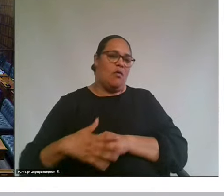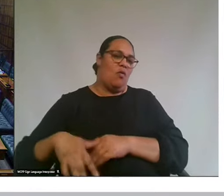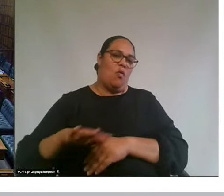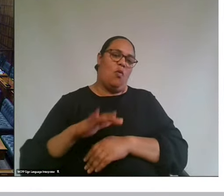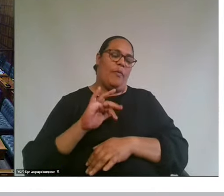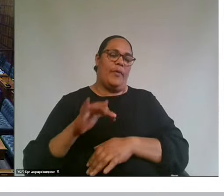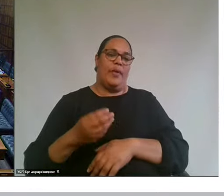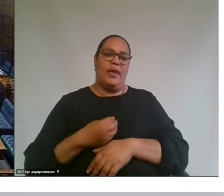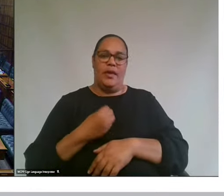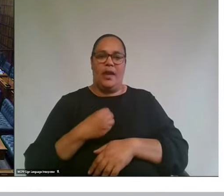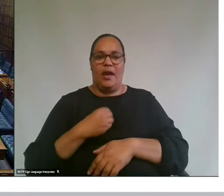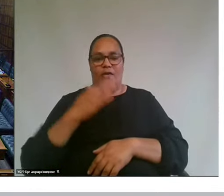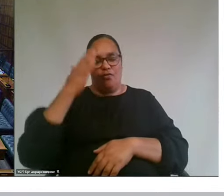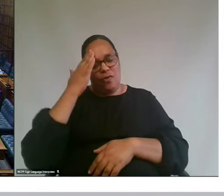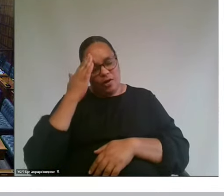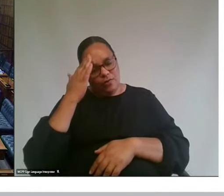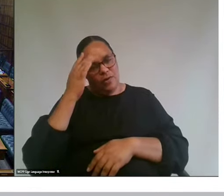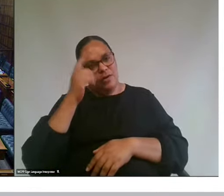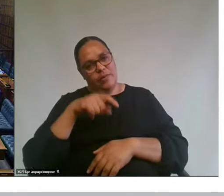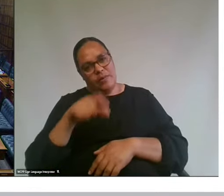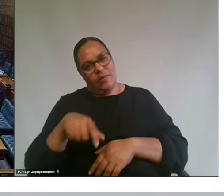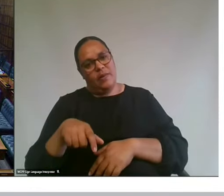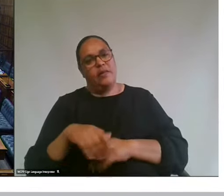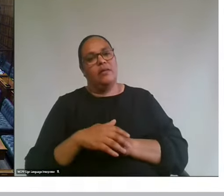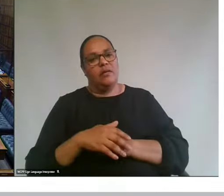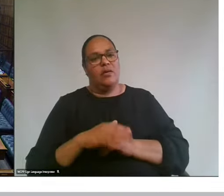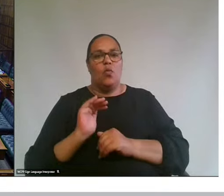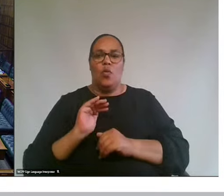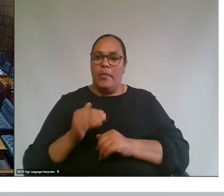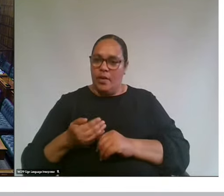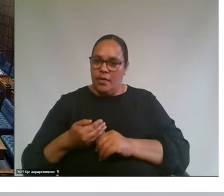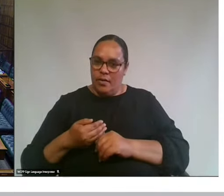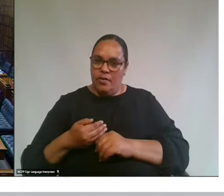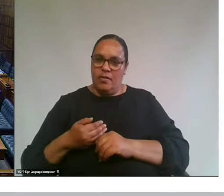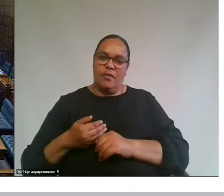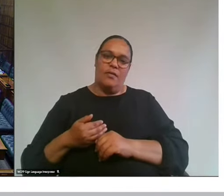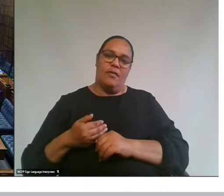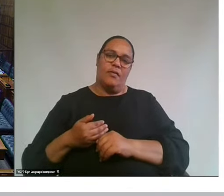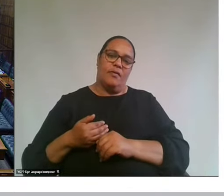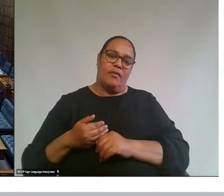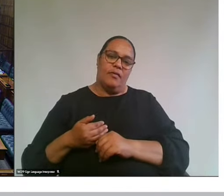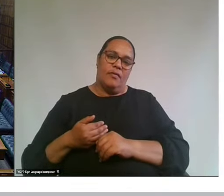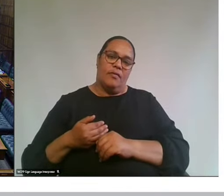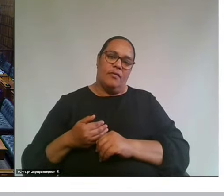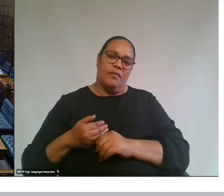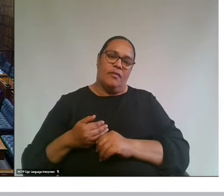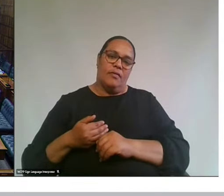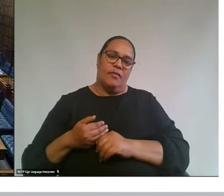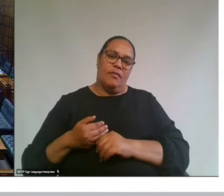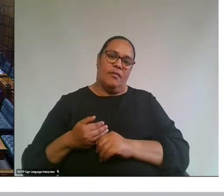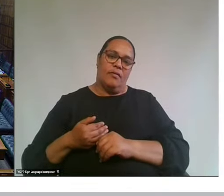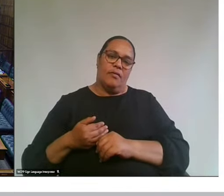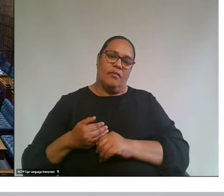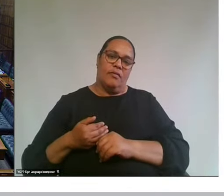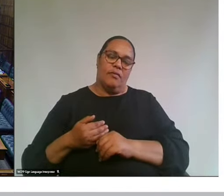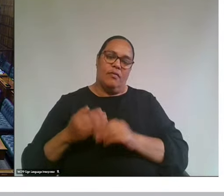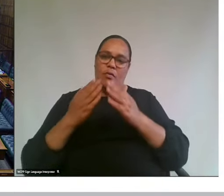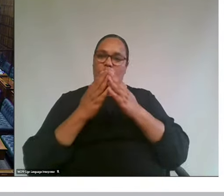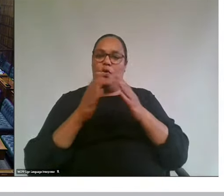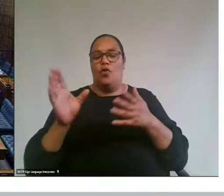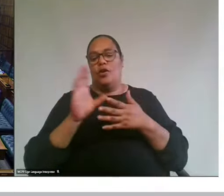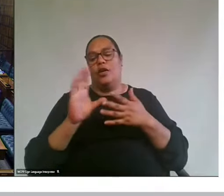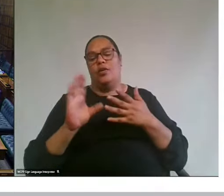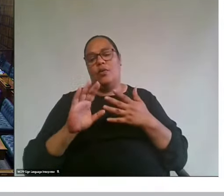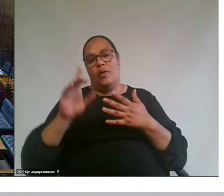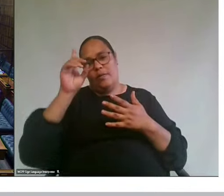people young graduates um women uh uh the the broad category of